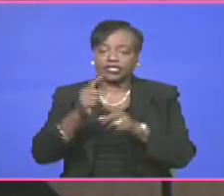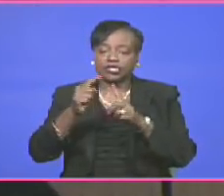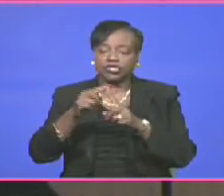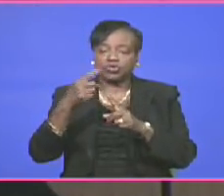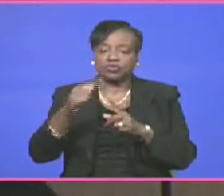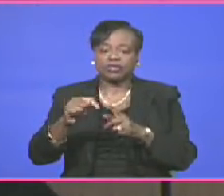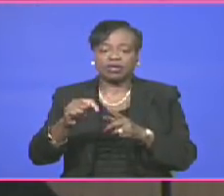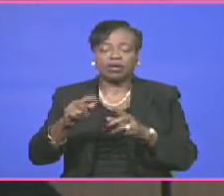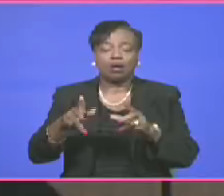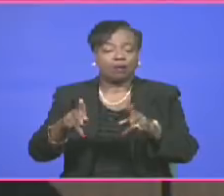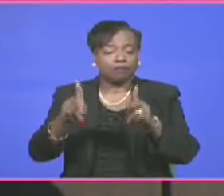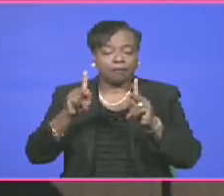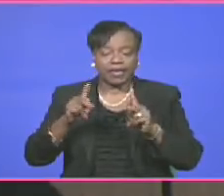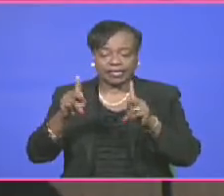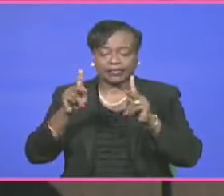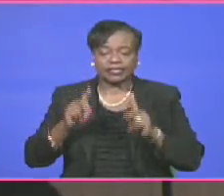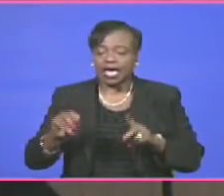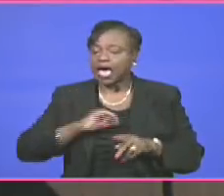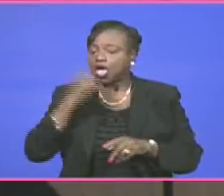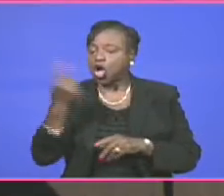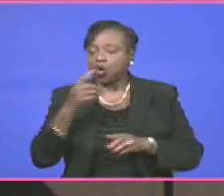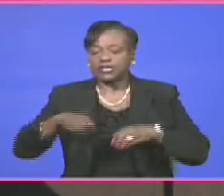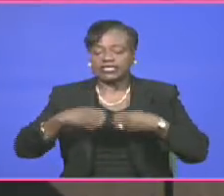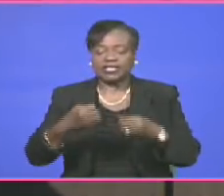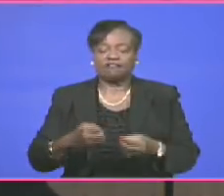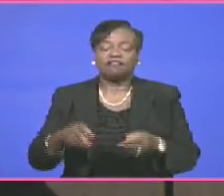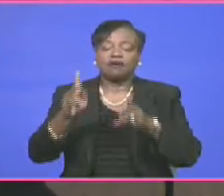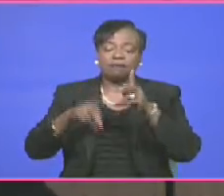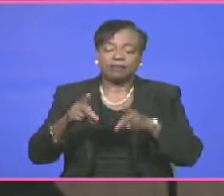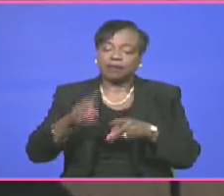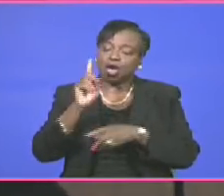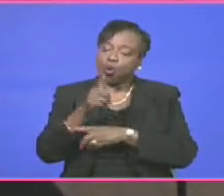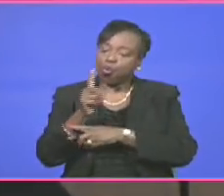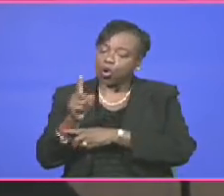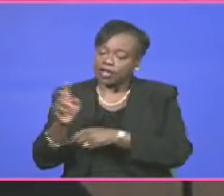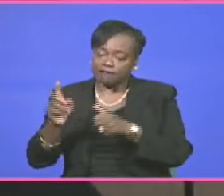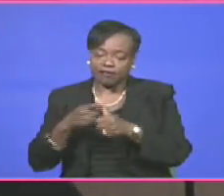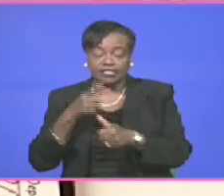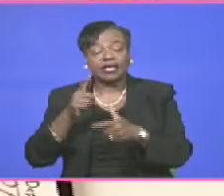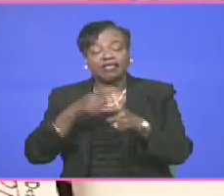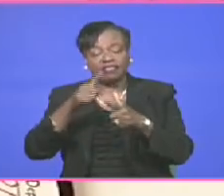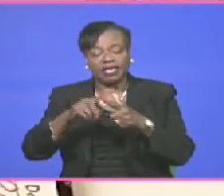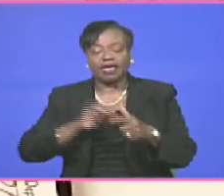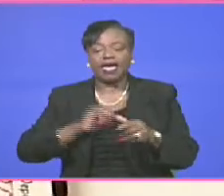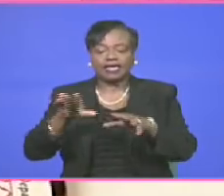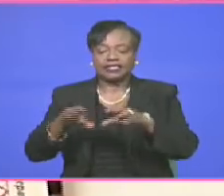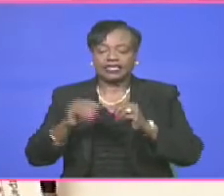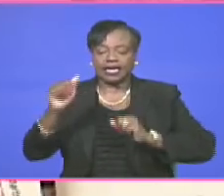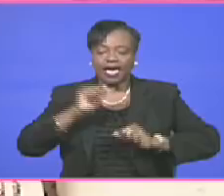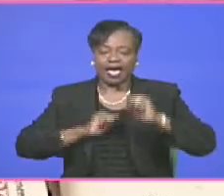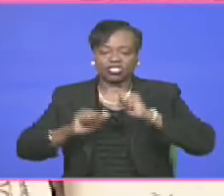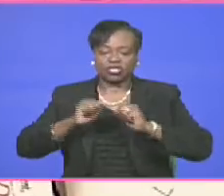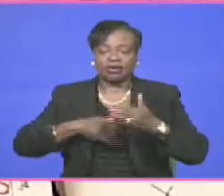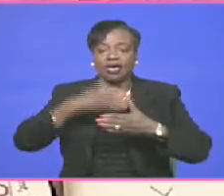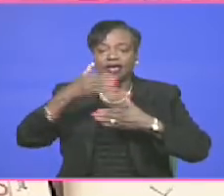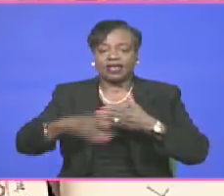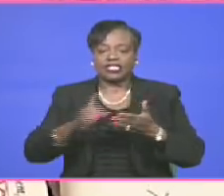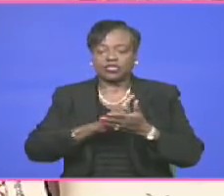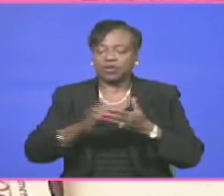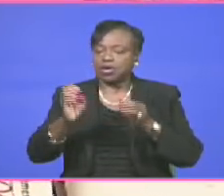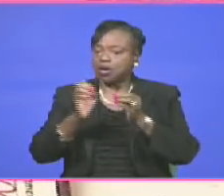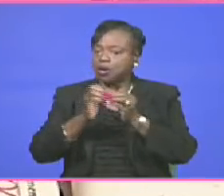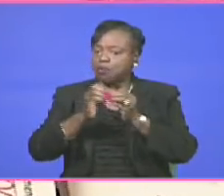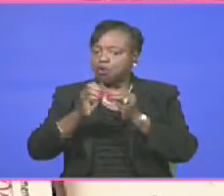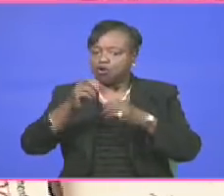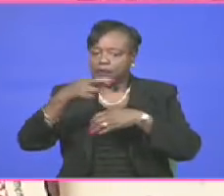everybody a chance in a break. So once it happened, I give you a warning. And then they take action after. Next week, more repatriation